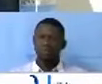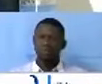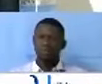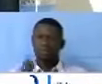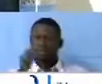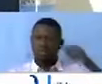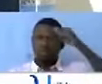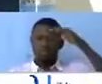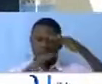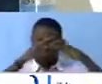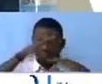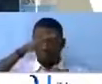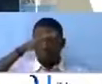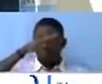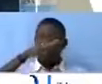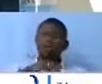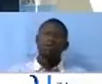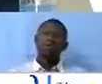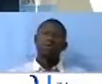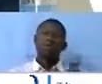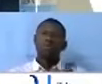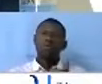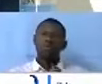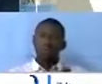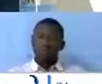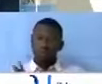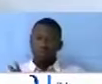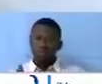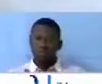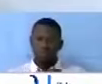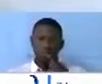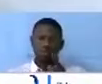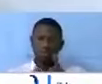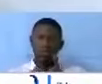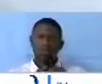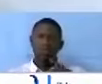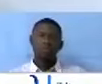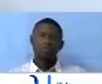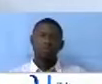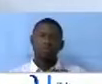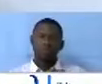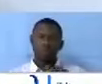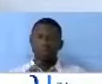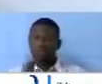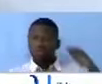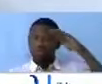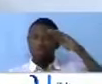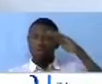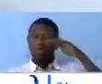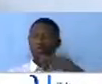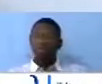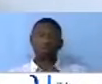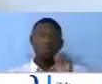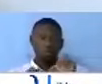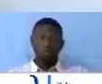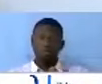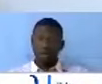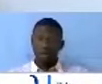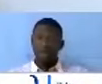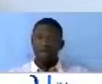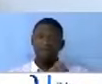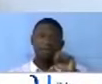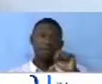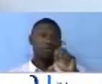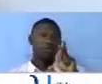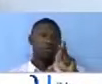your regimentation Bambunta. Are you citing? Bambunta. I was a senior, so I cannot have Sokoto directly working with me without any